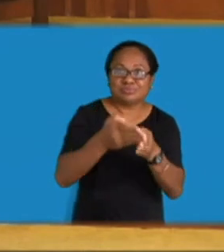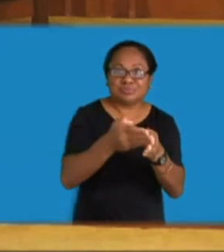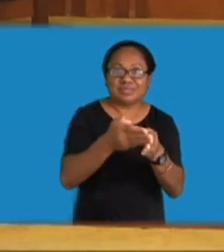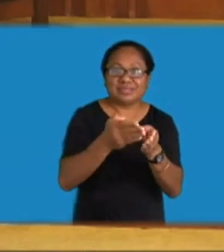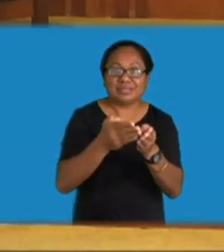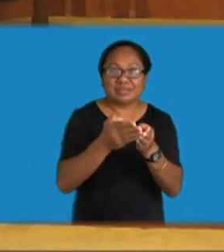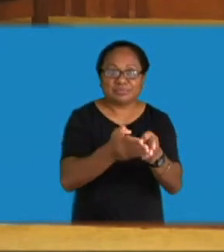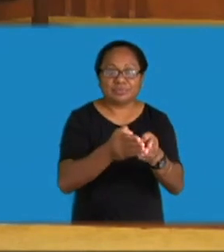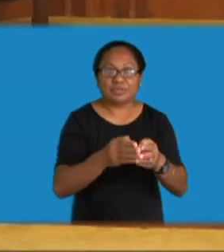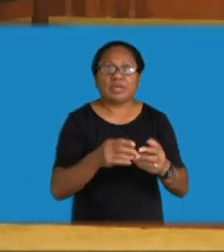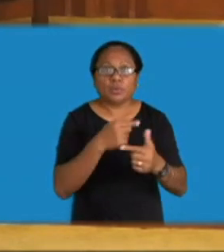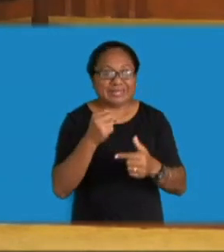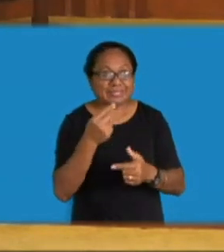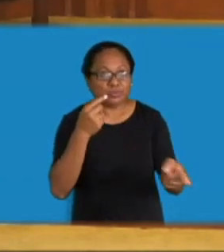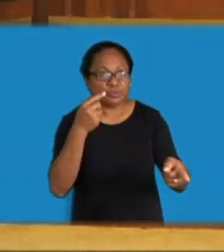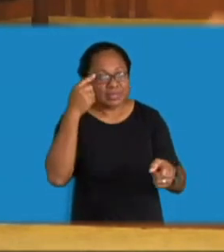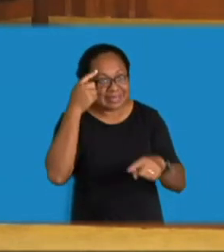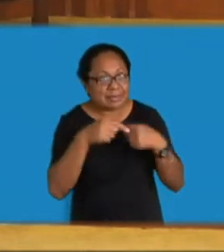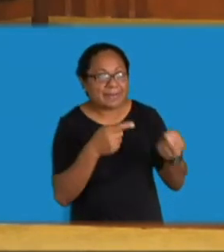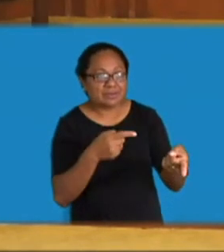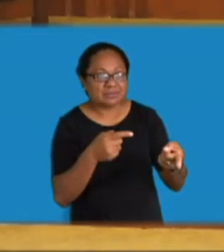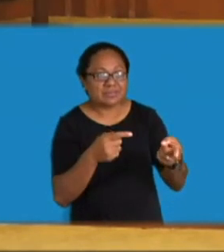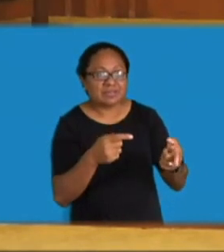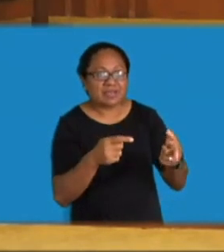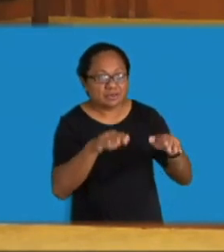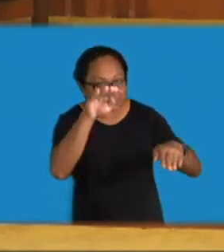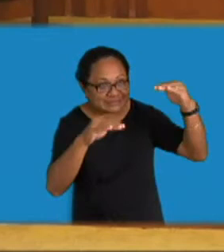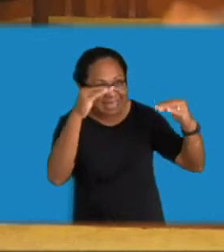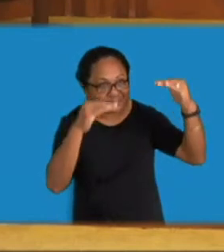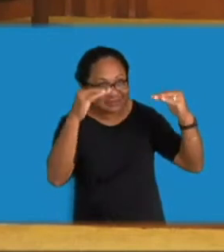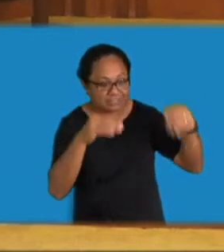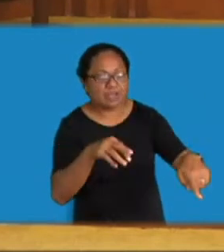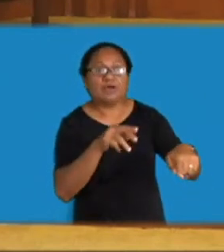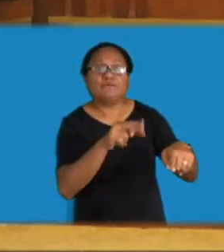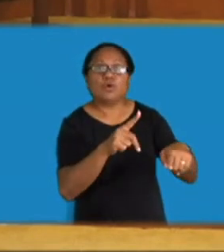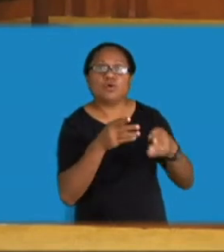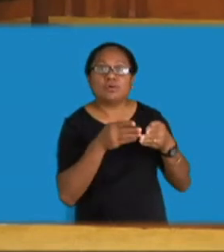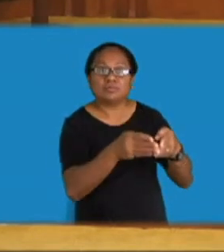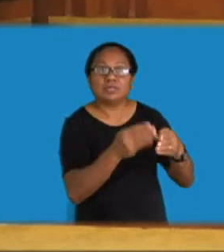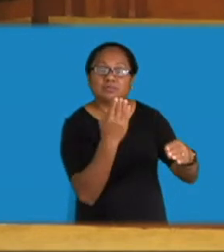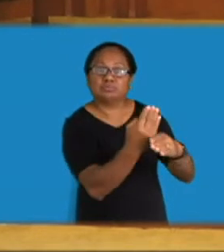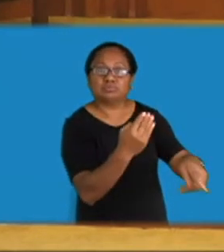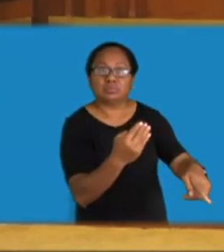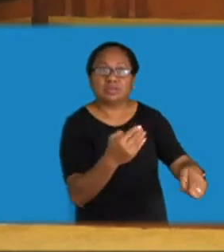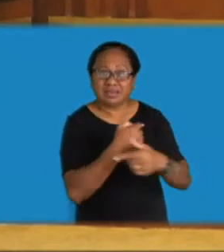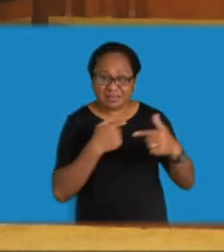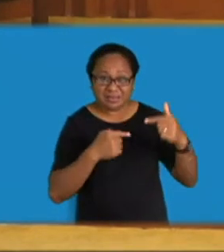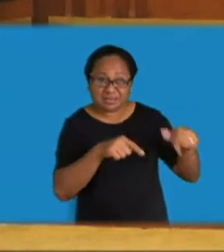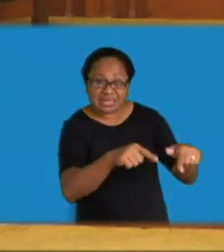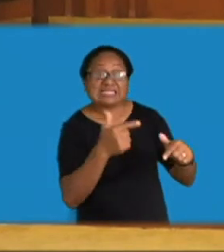these indicators. I mean, it's there. Our rating is 7.2. Honourable